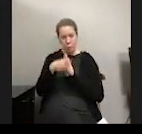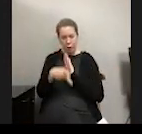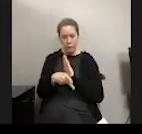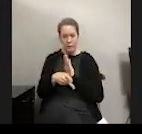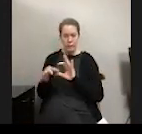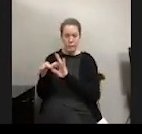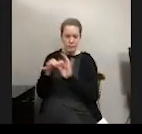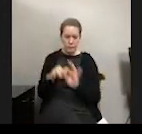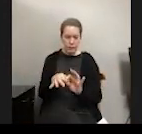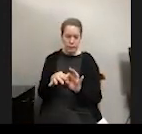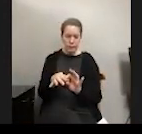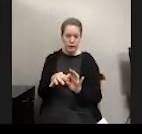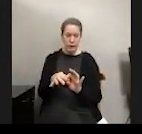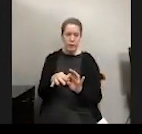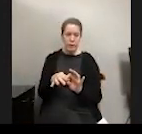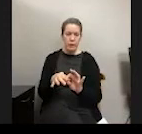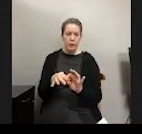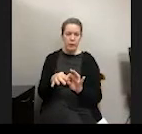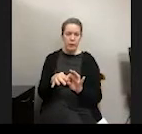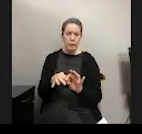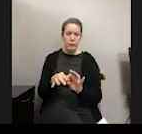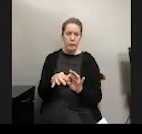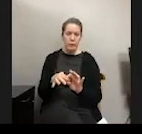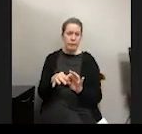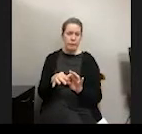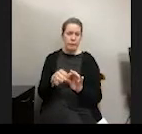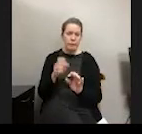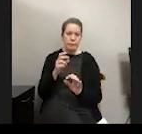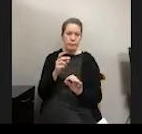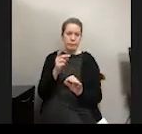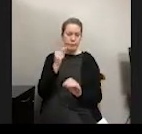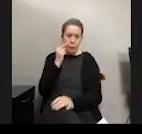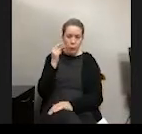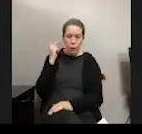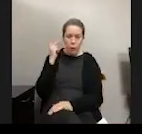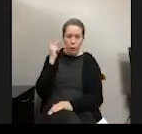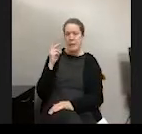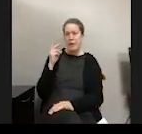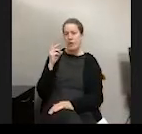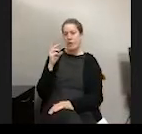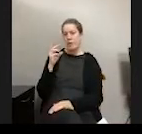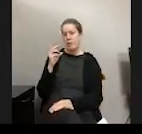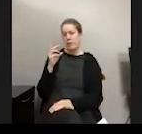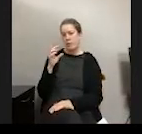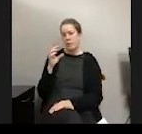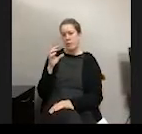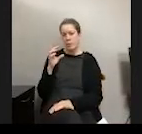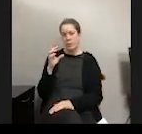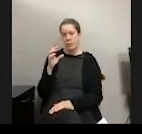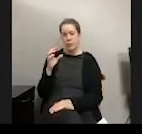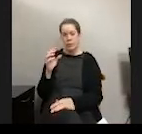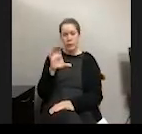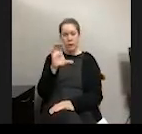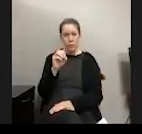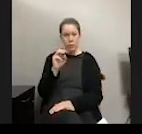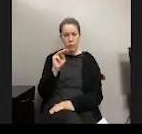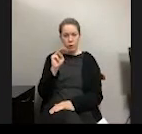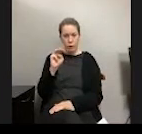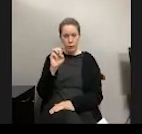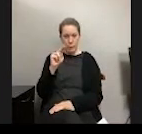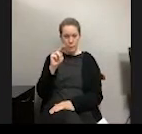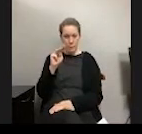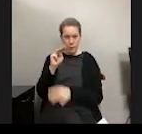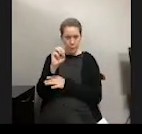commemoration and memorialization of anything in public space. And I'm sure you've heard about